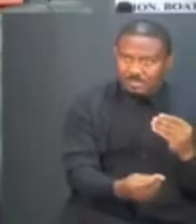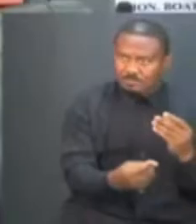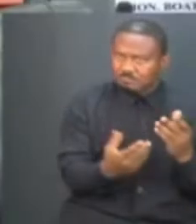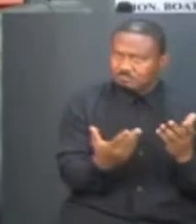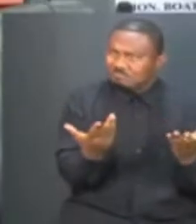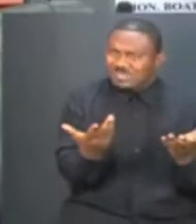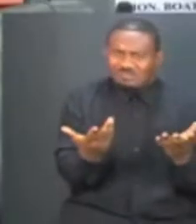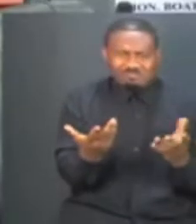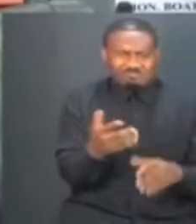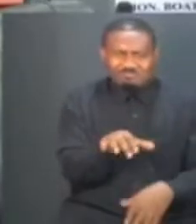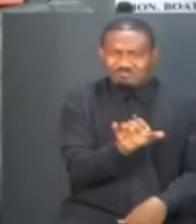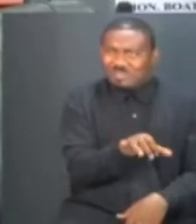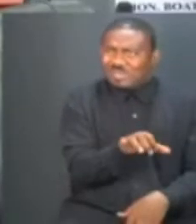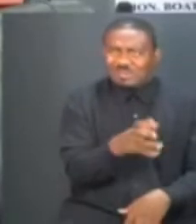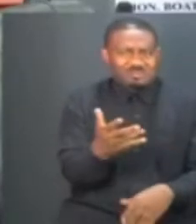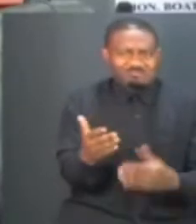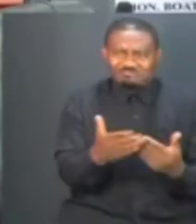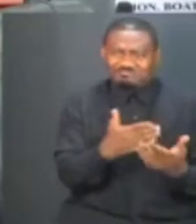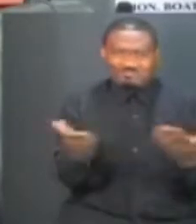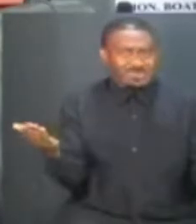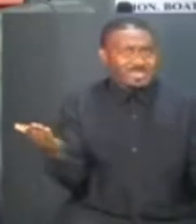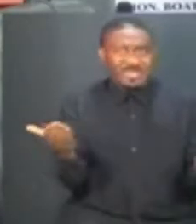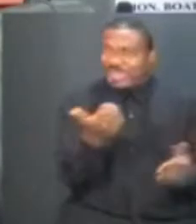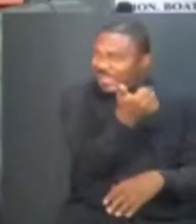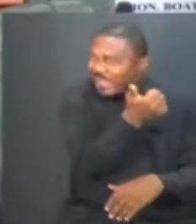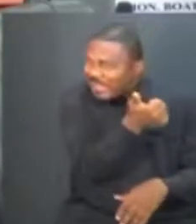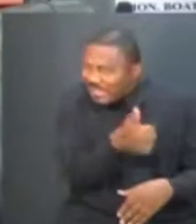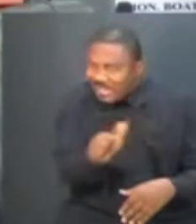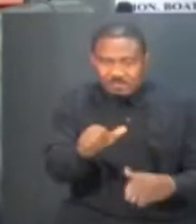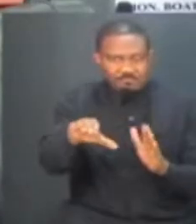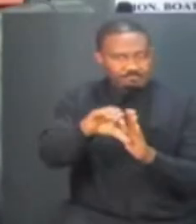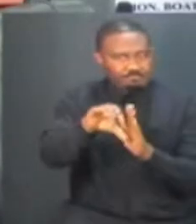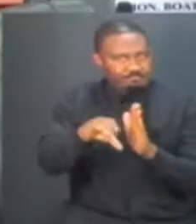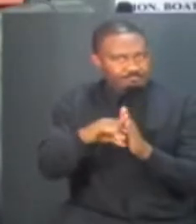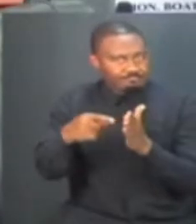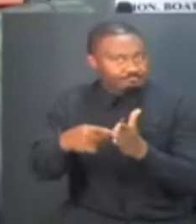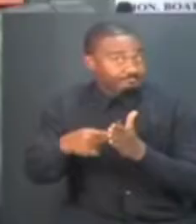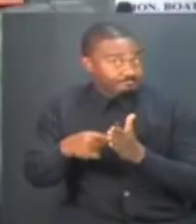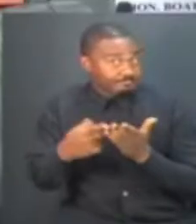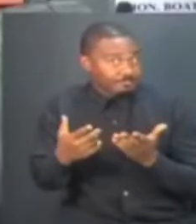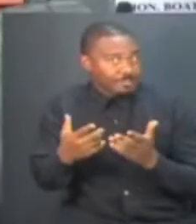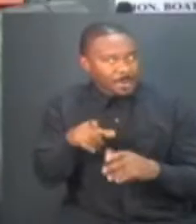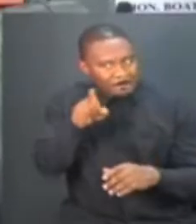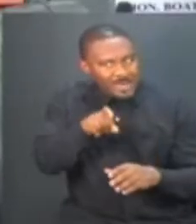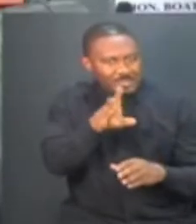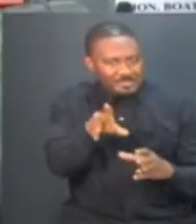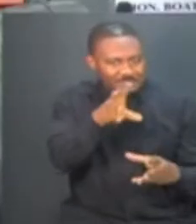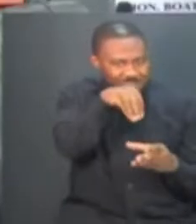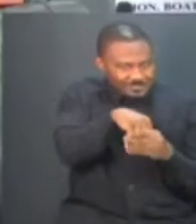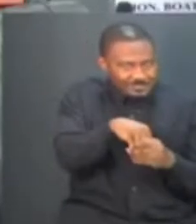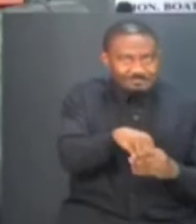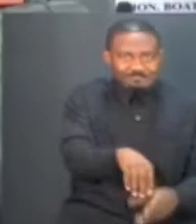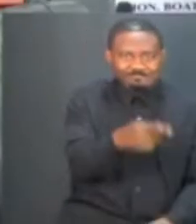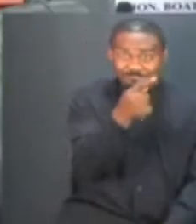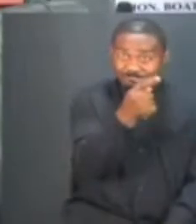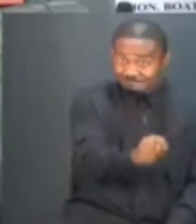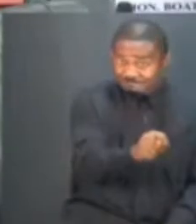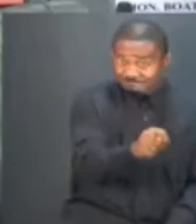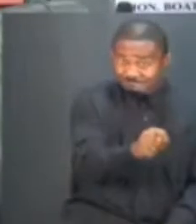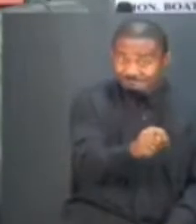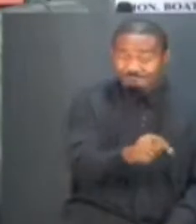other constitutional requirement. So I am suggesting that there should be the insertion of